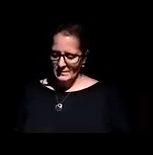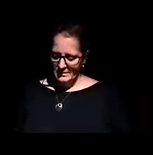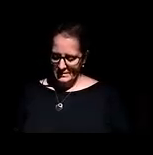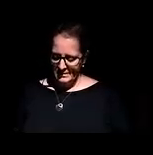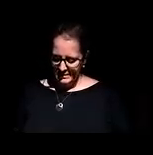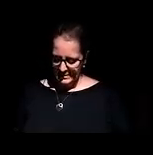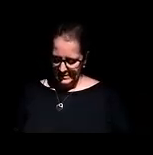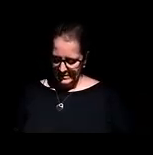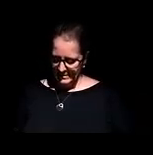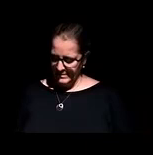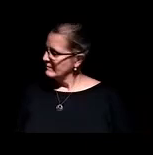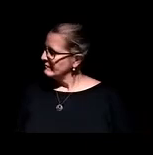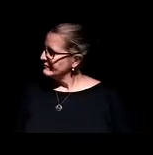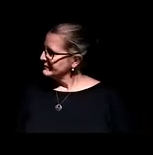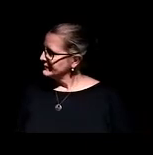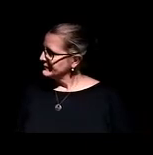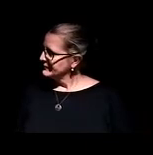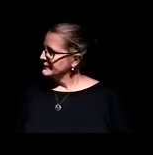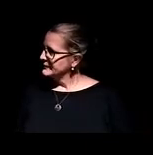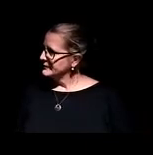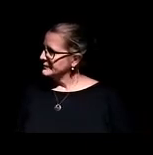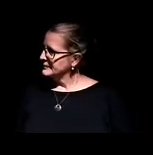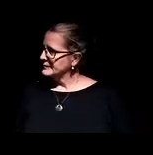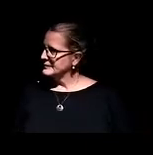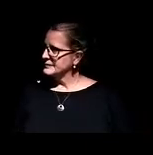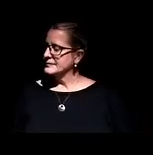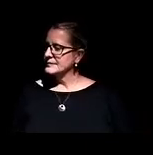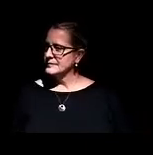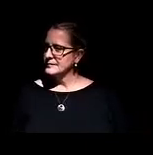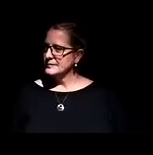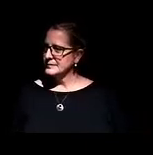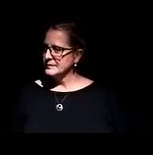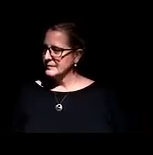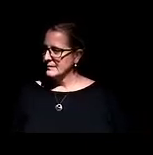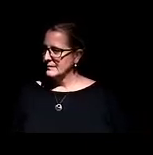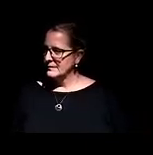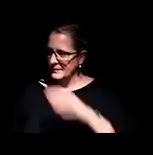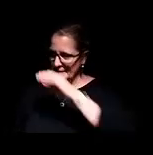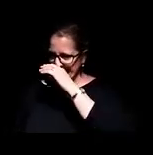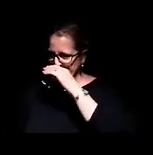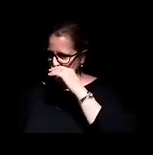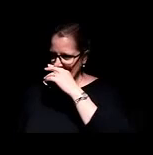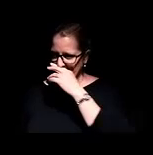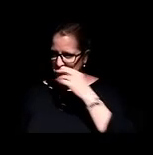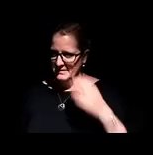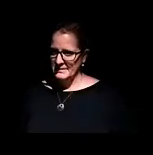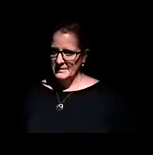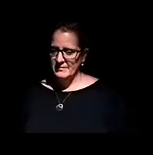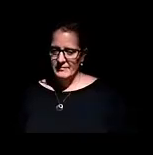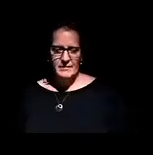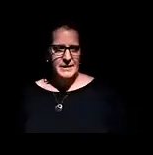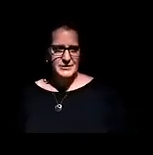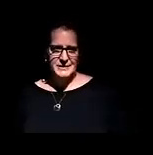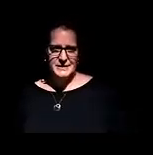also addresses commercial buildings, so not only residential, but also commercial. So that's an even larger portion of the houses that need to